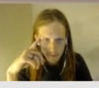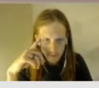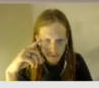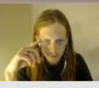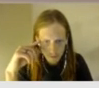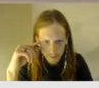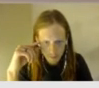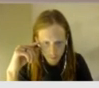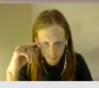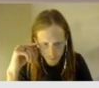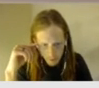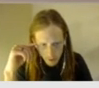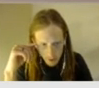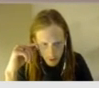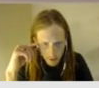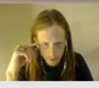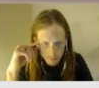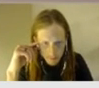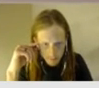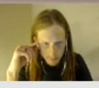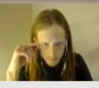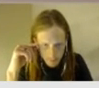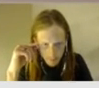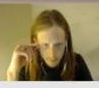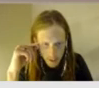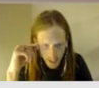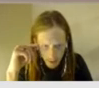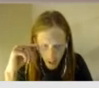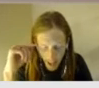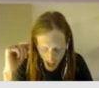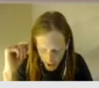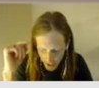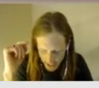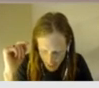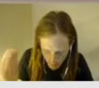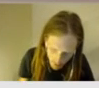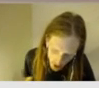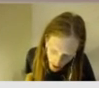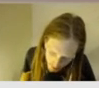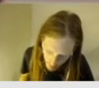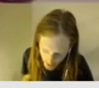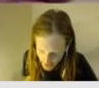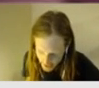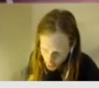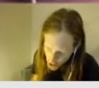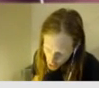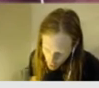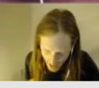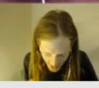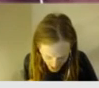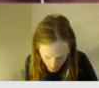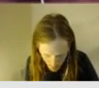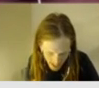And so maybe that would help push people to the next step too. Yeah, well, I agree. Anytime I've ever been in a situation where